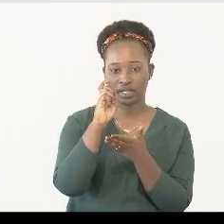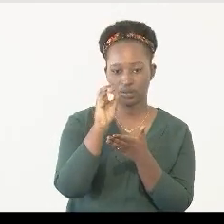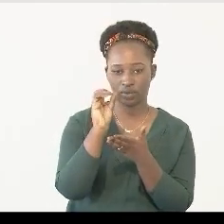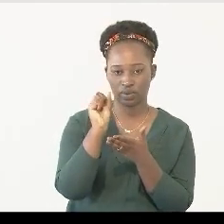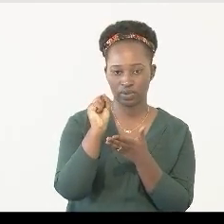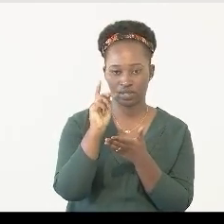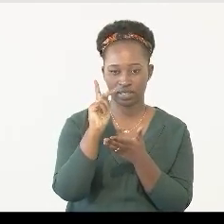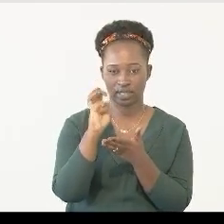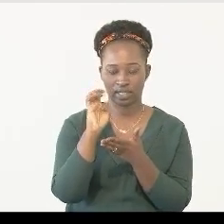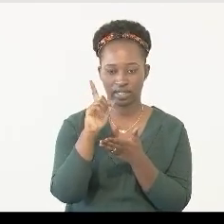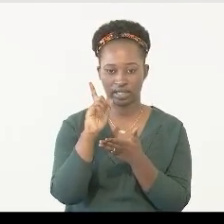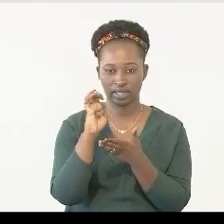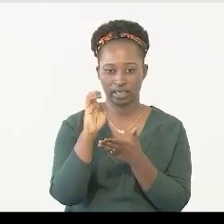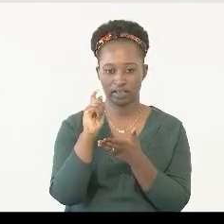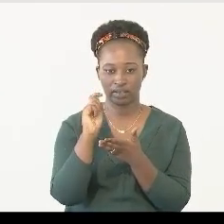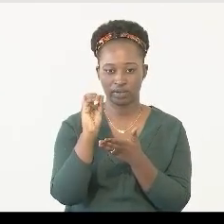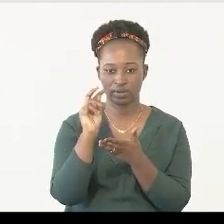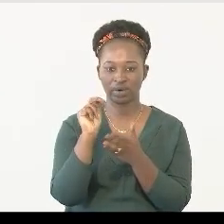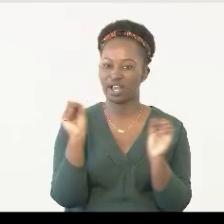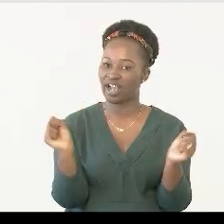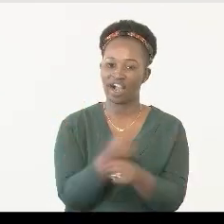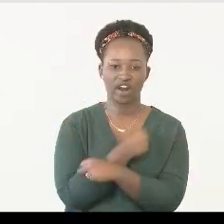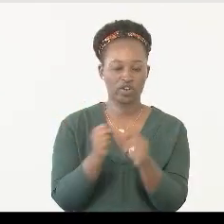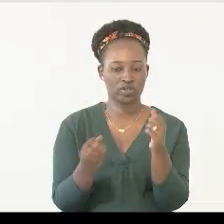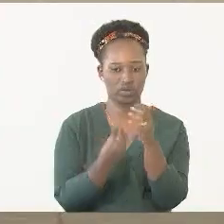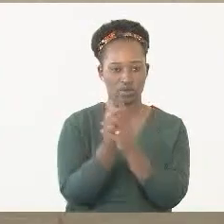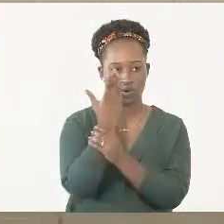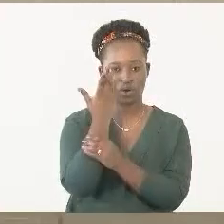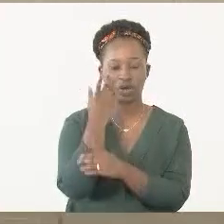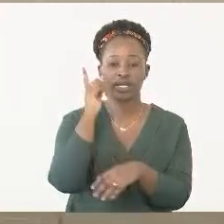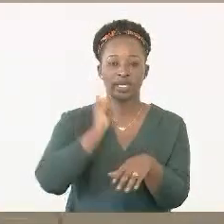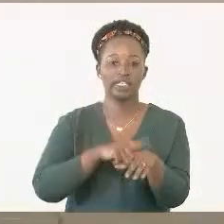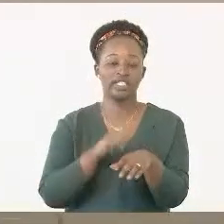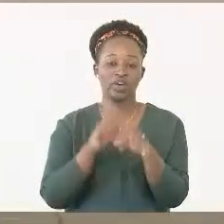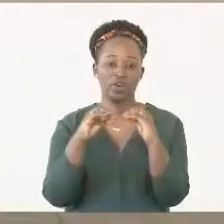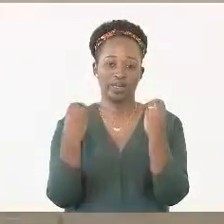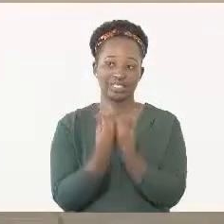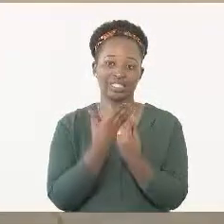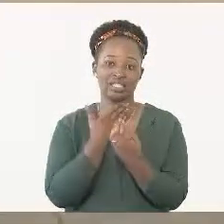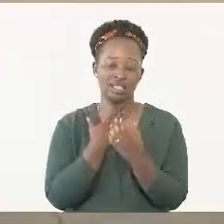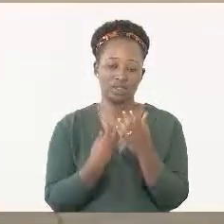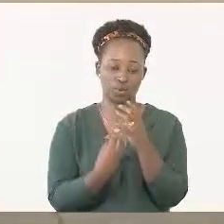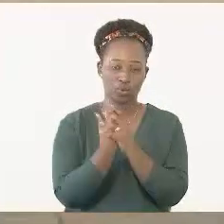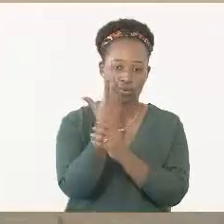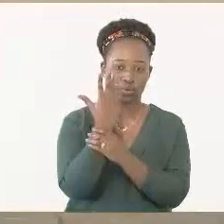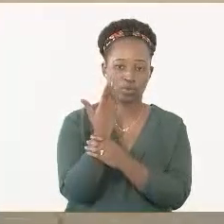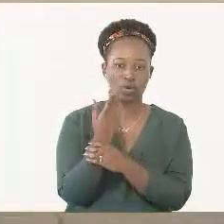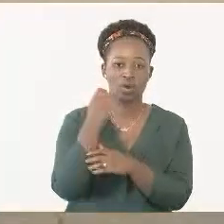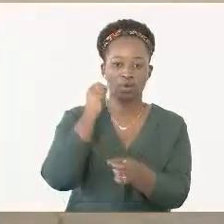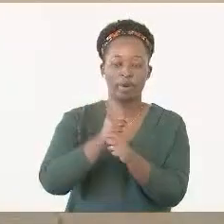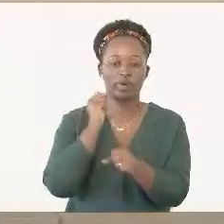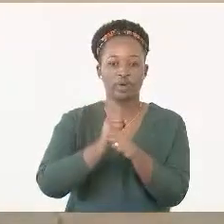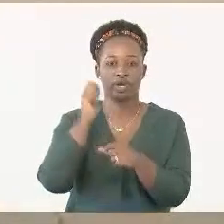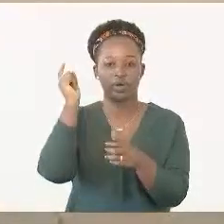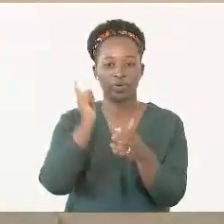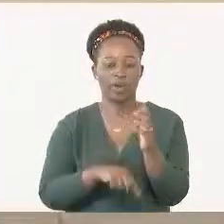exoskeleton cannot grow. So what happens when organisms need to grow or increase in size? They do what we